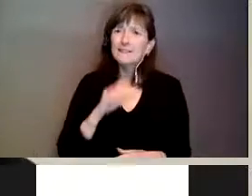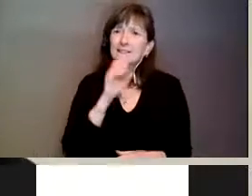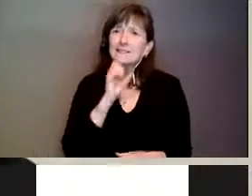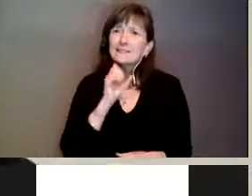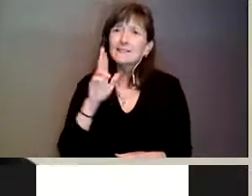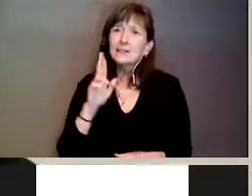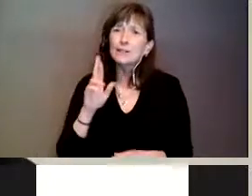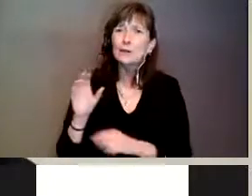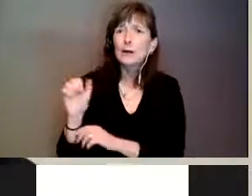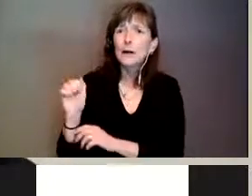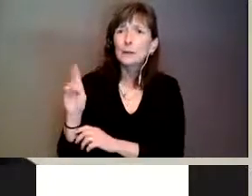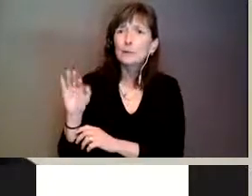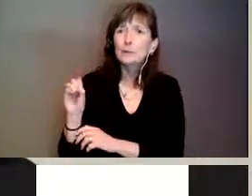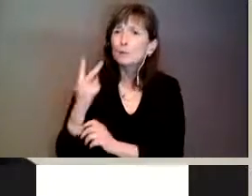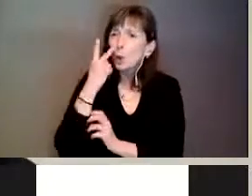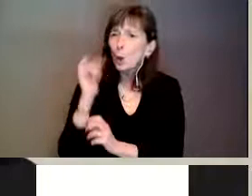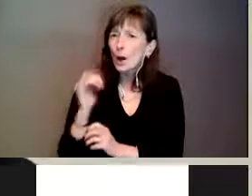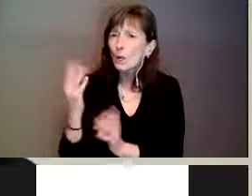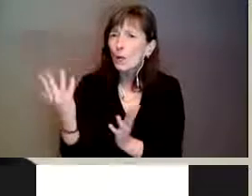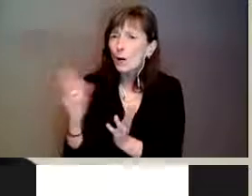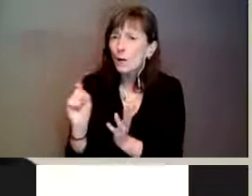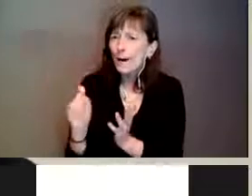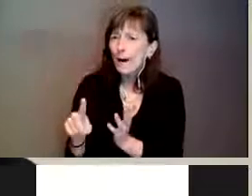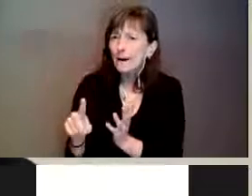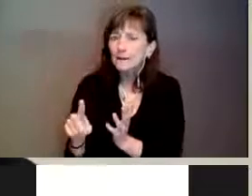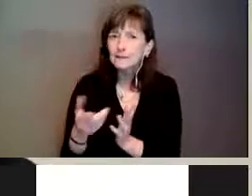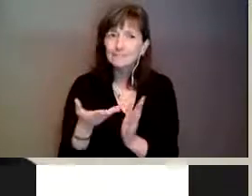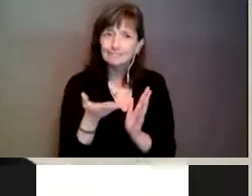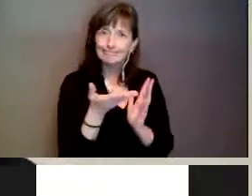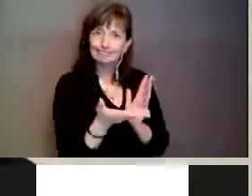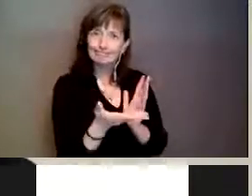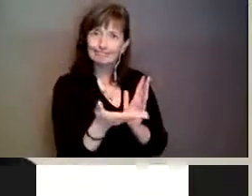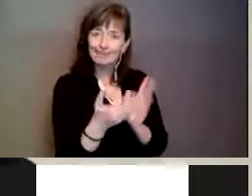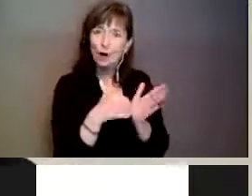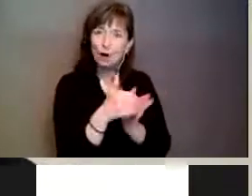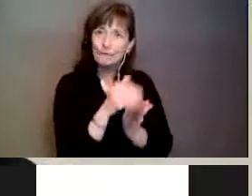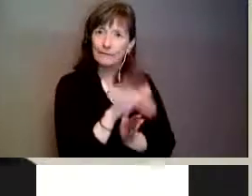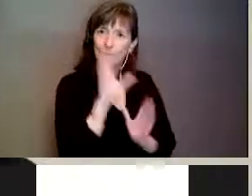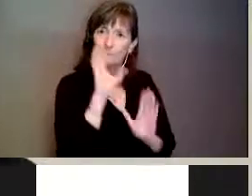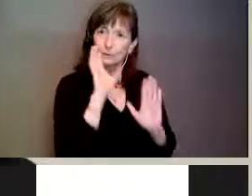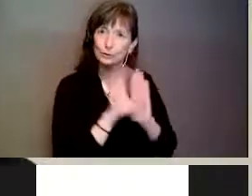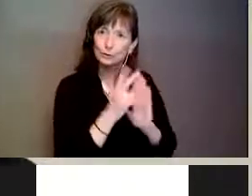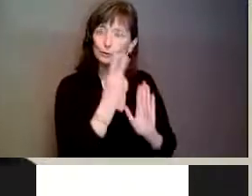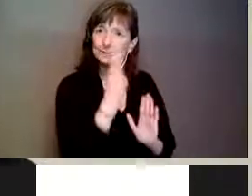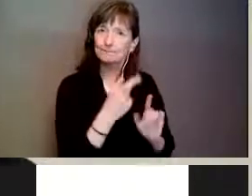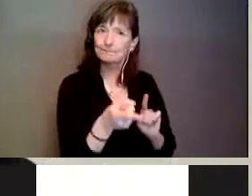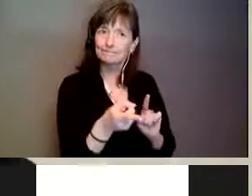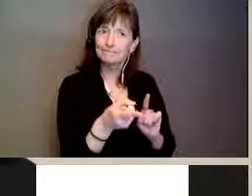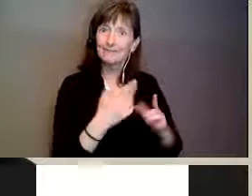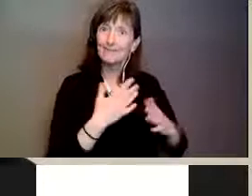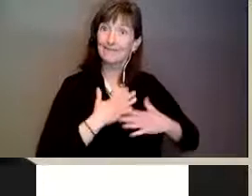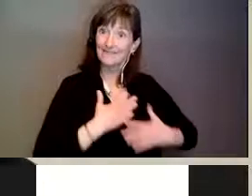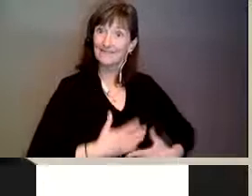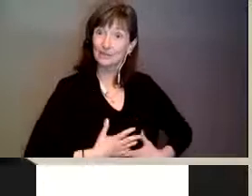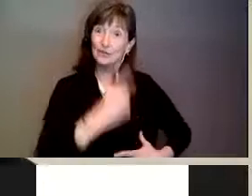like? And this particular kind of image came up very often. It's about physical